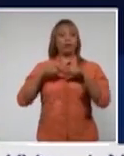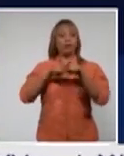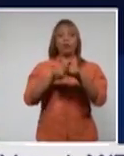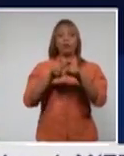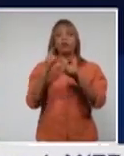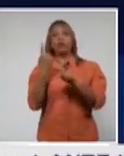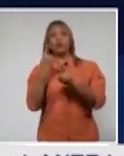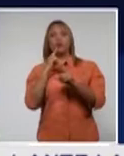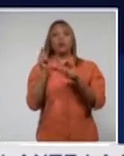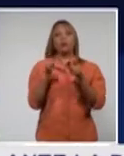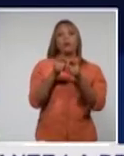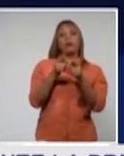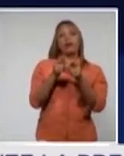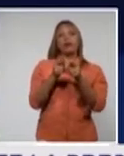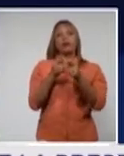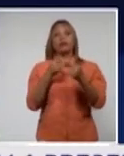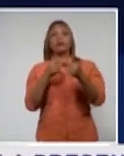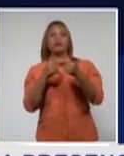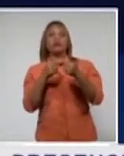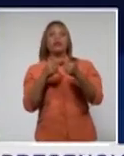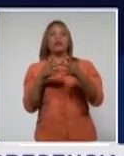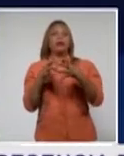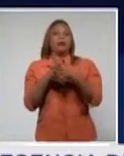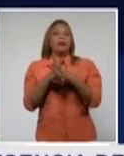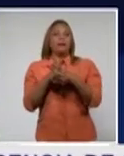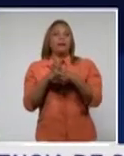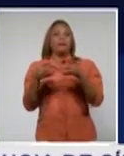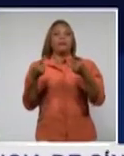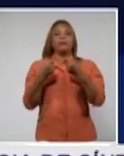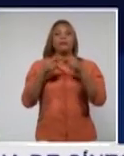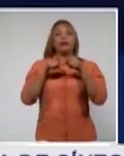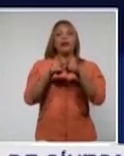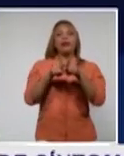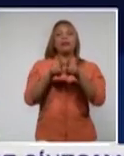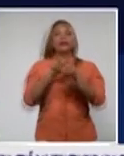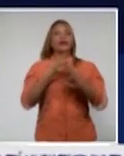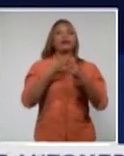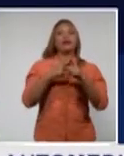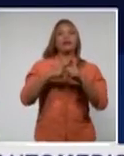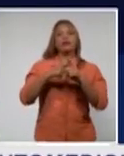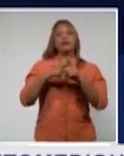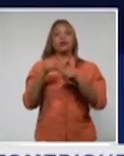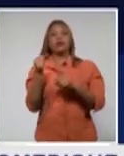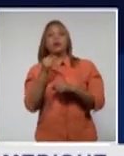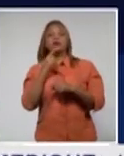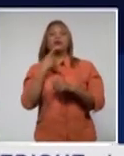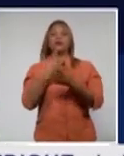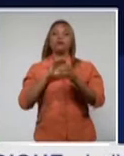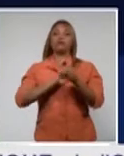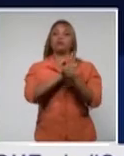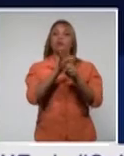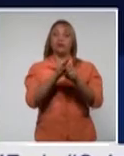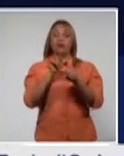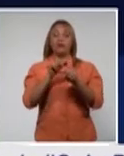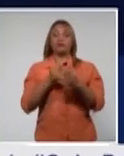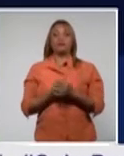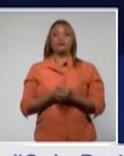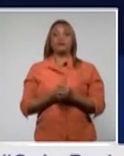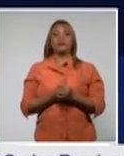or not, must be isolated until they can be tested for the virus.